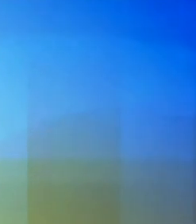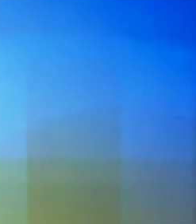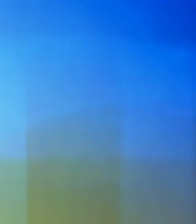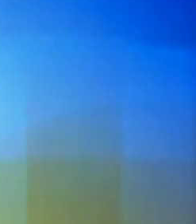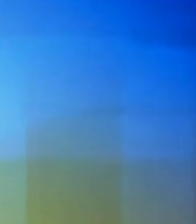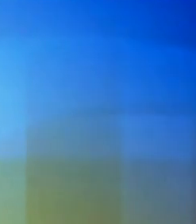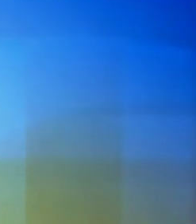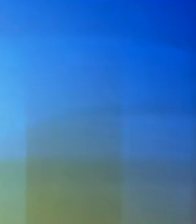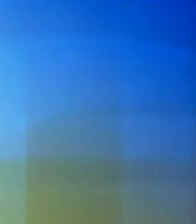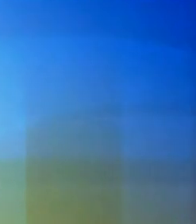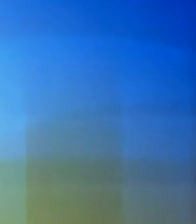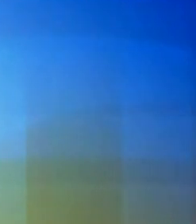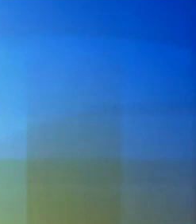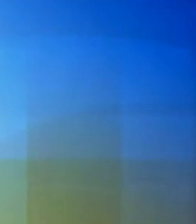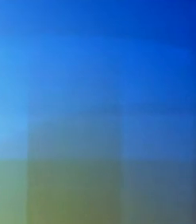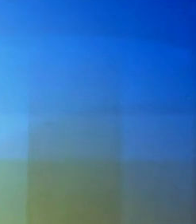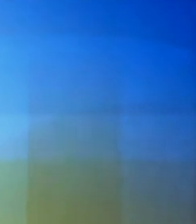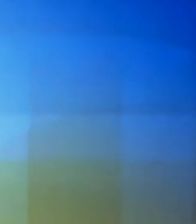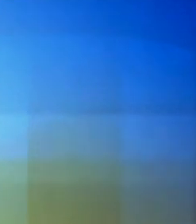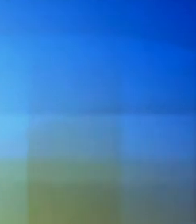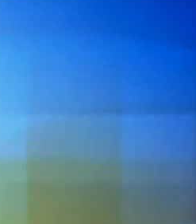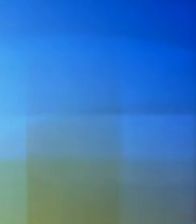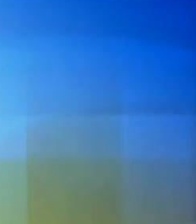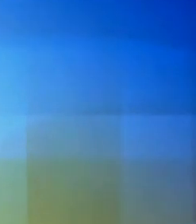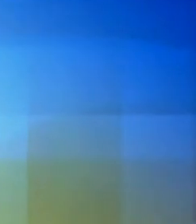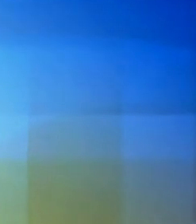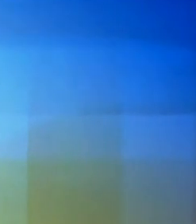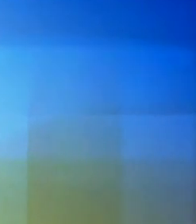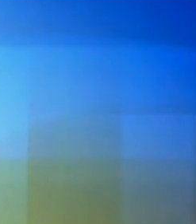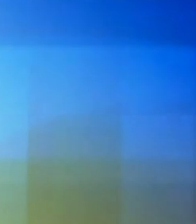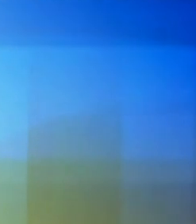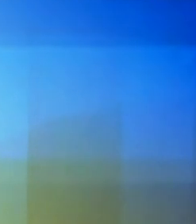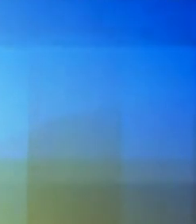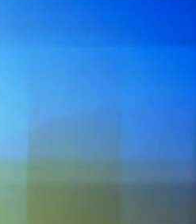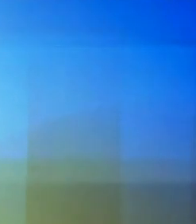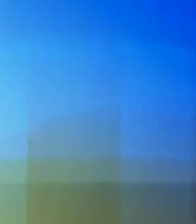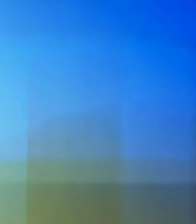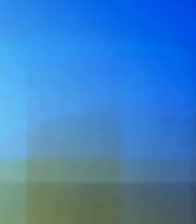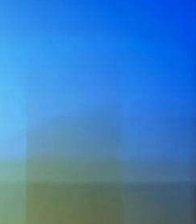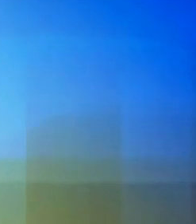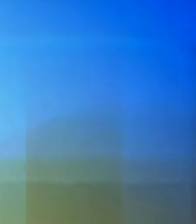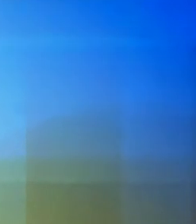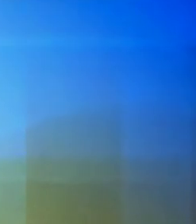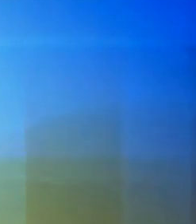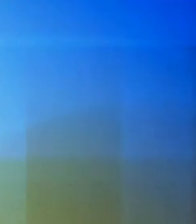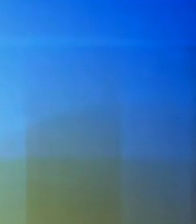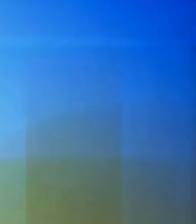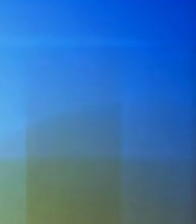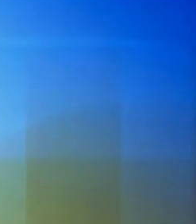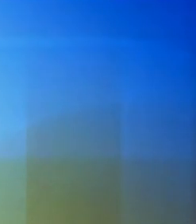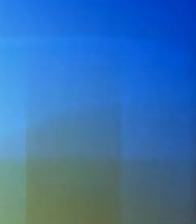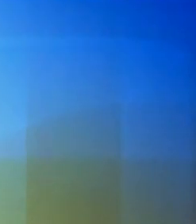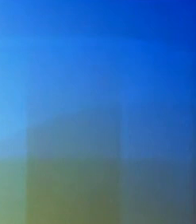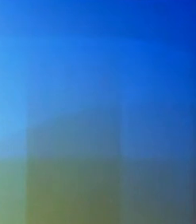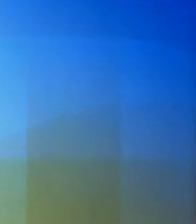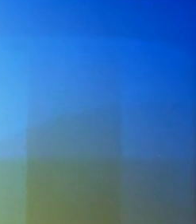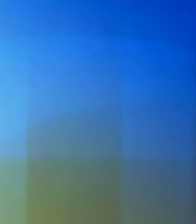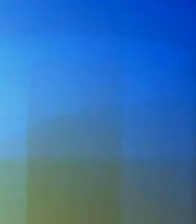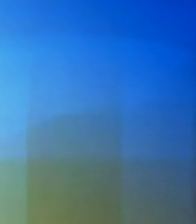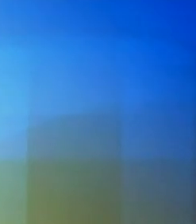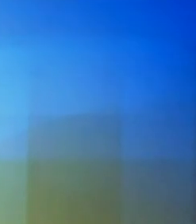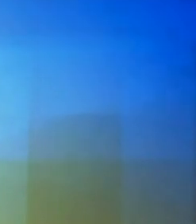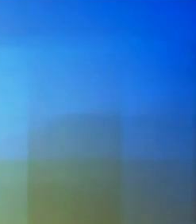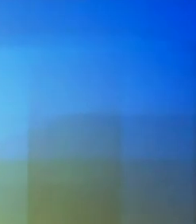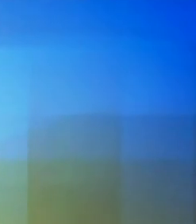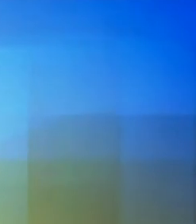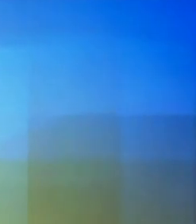in Kentucky go on. Has the pandemic made it particularly challenging for the Cabinet for Health and Family Services to place